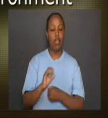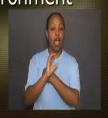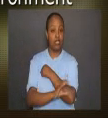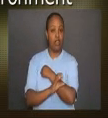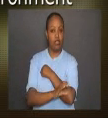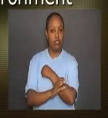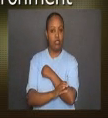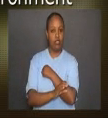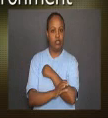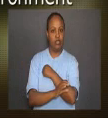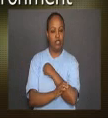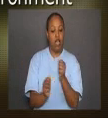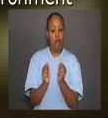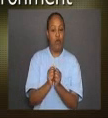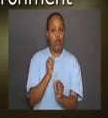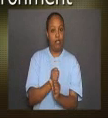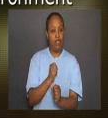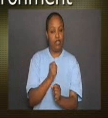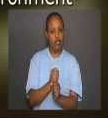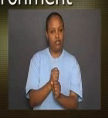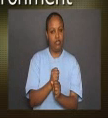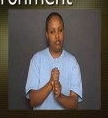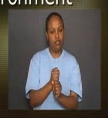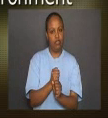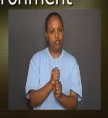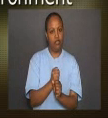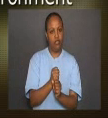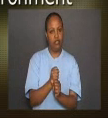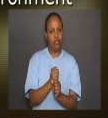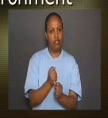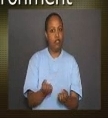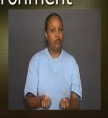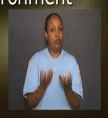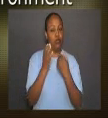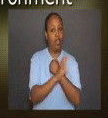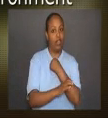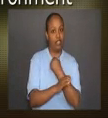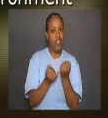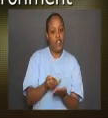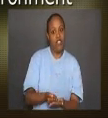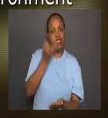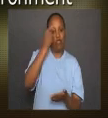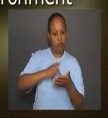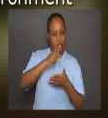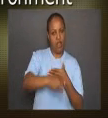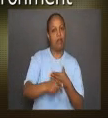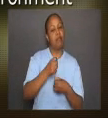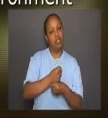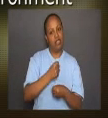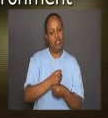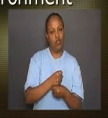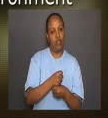Countries could work together to create multi-country investment programs that